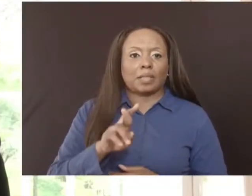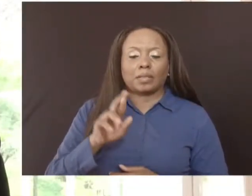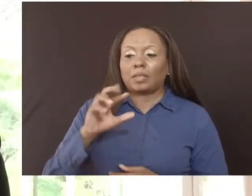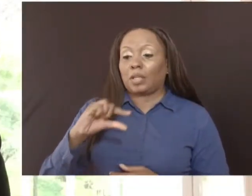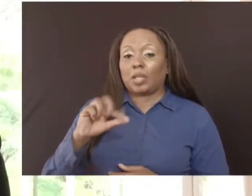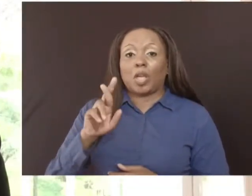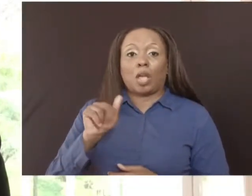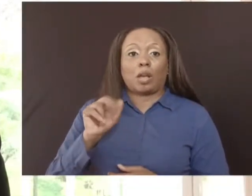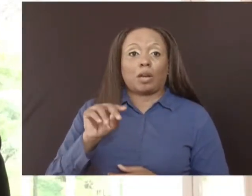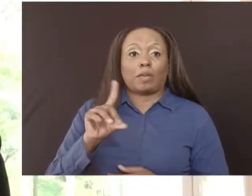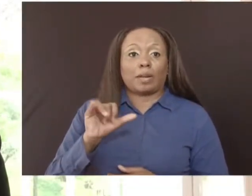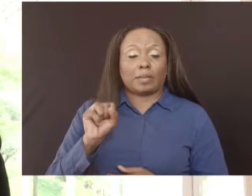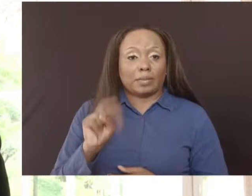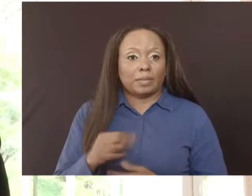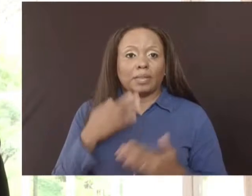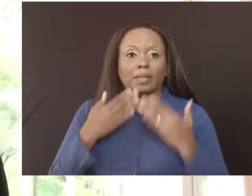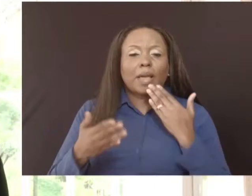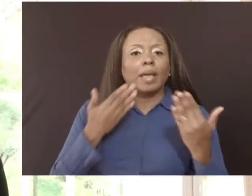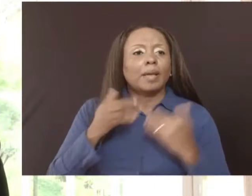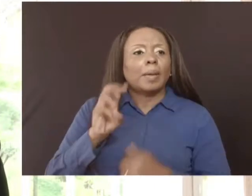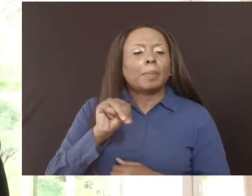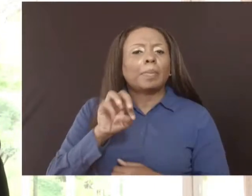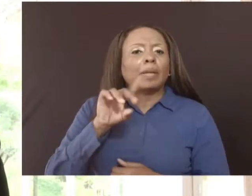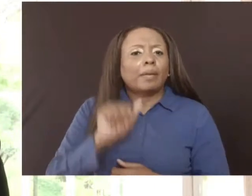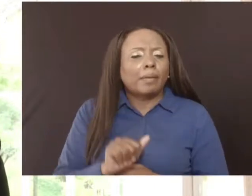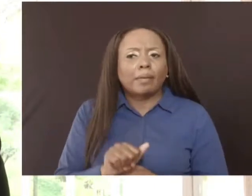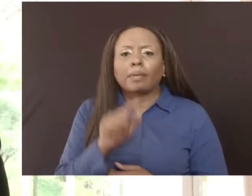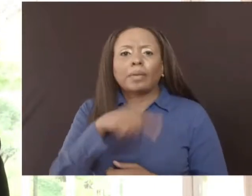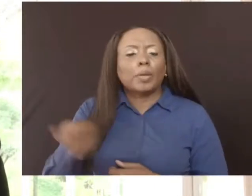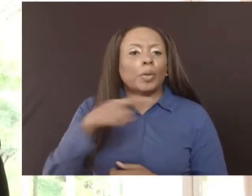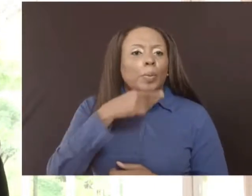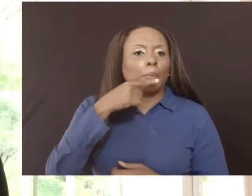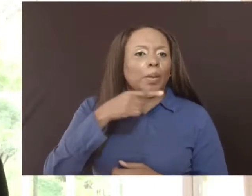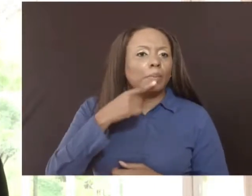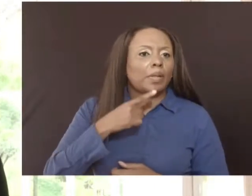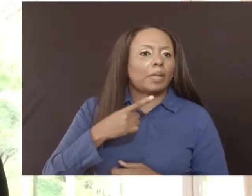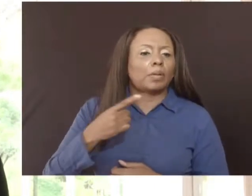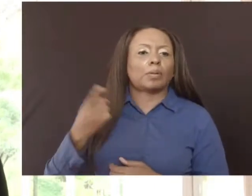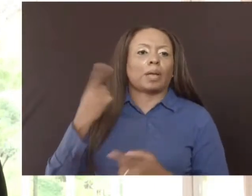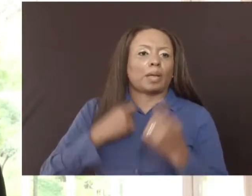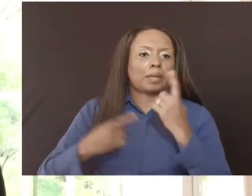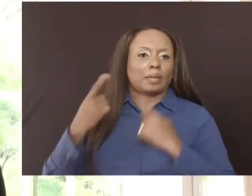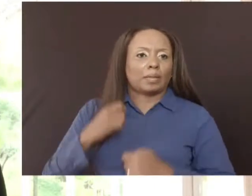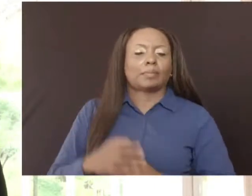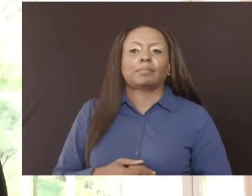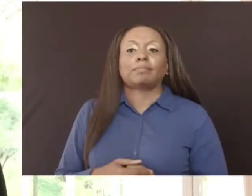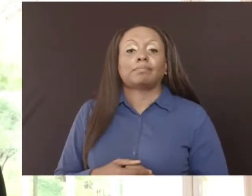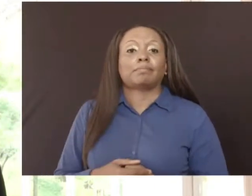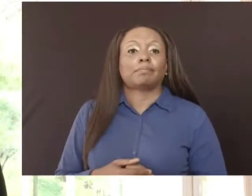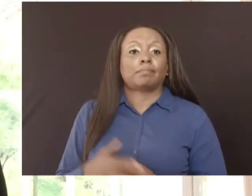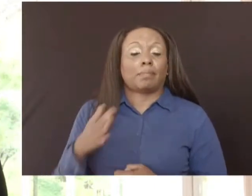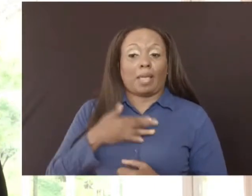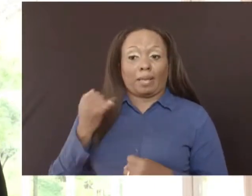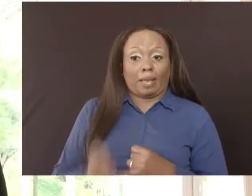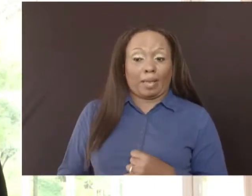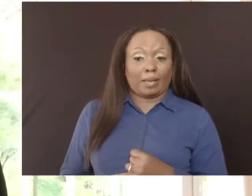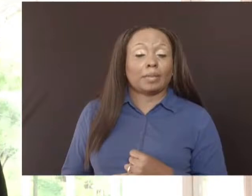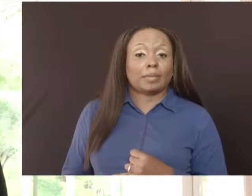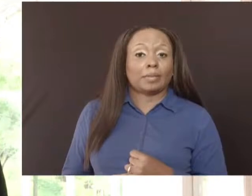Adanna Grandison, the members of the media, and the members of the public who've raised their questions. All I can say to you is